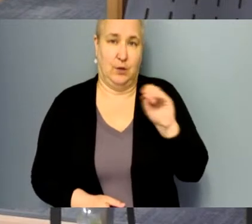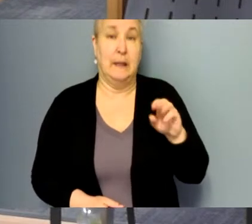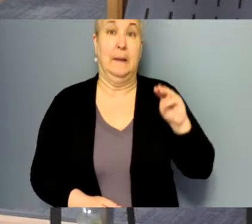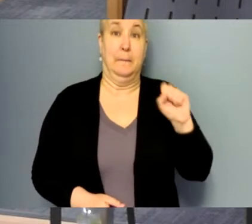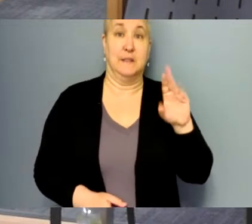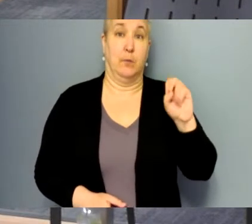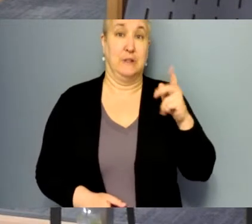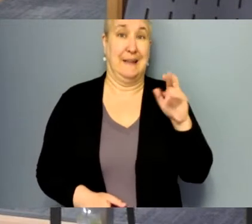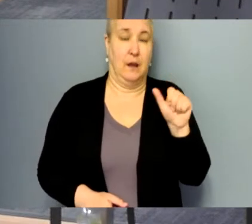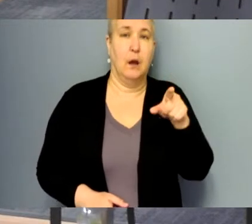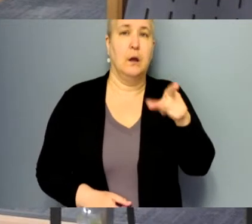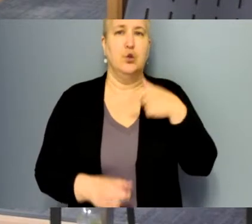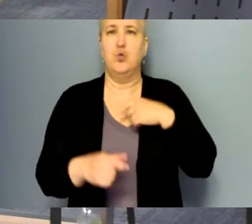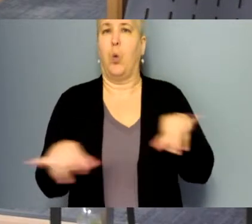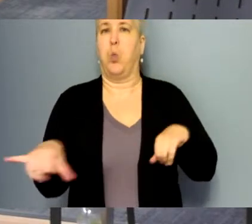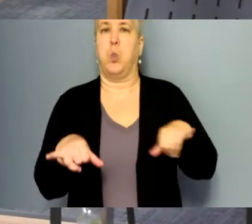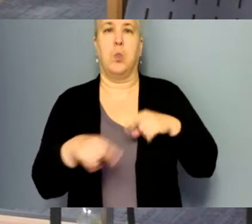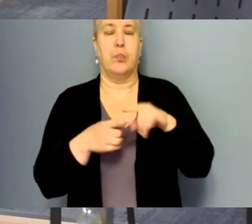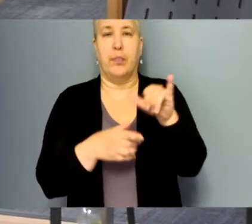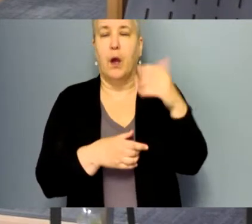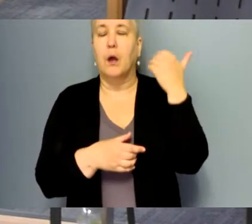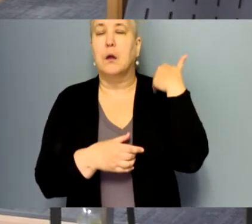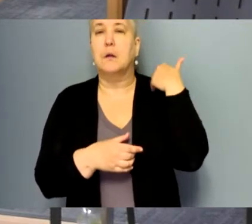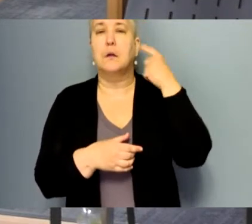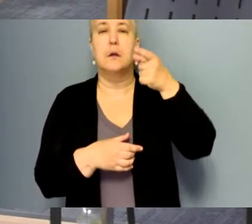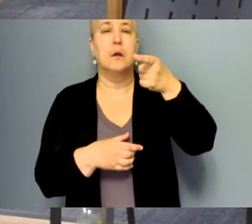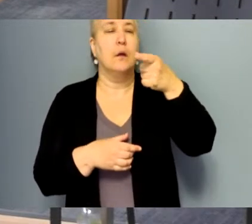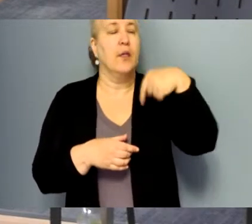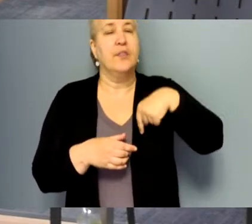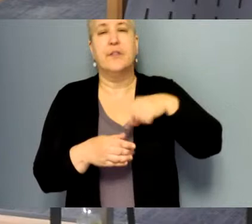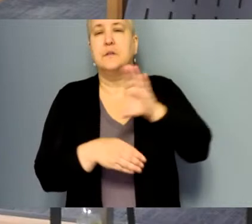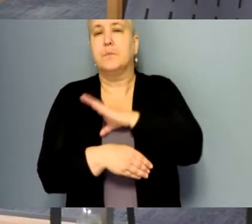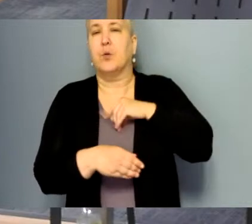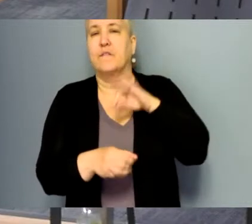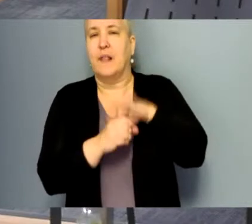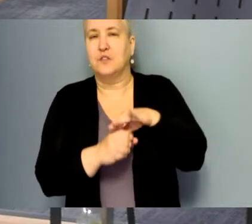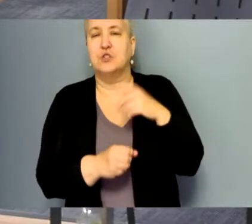you have boasted that that this Board of